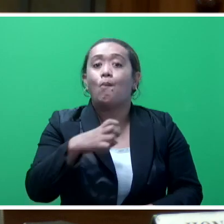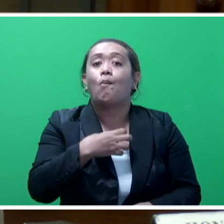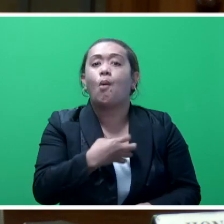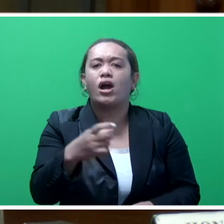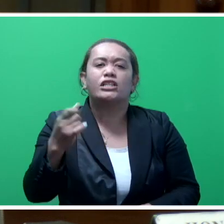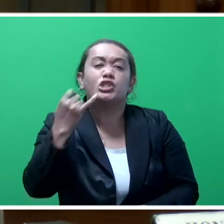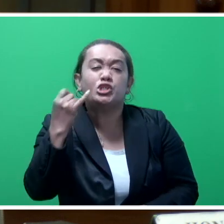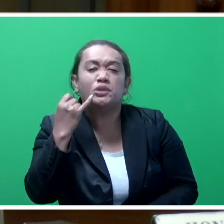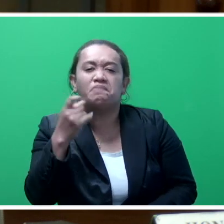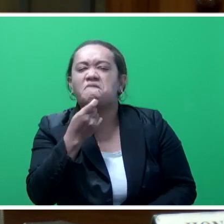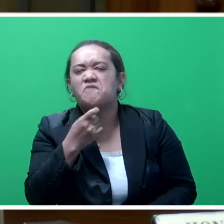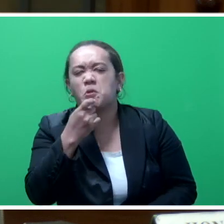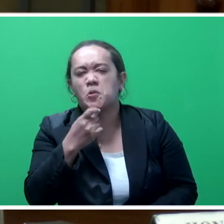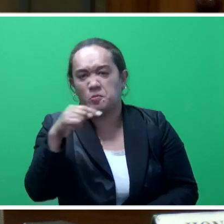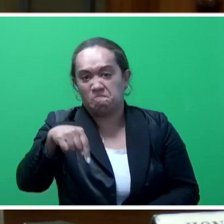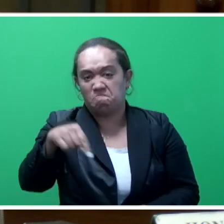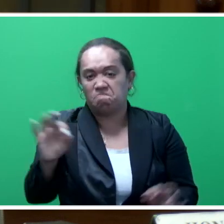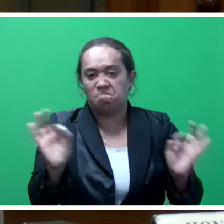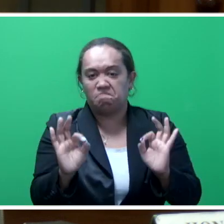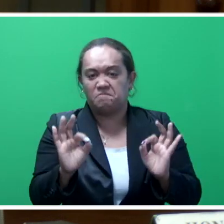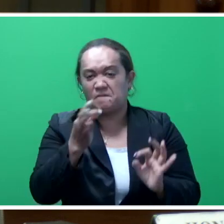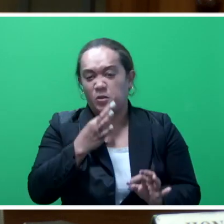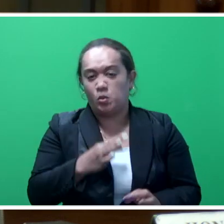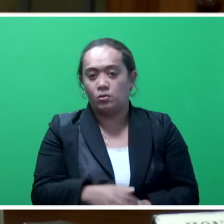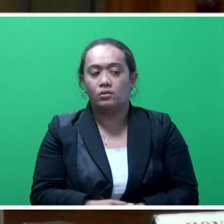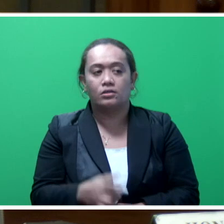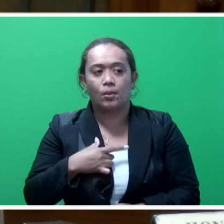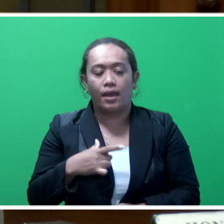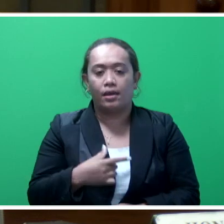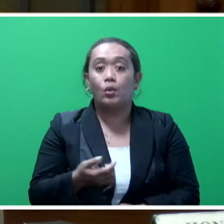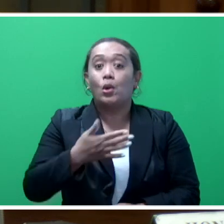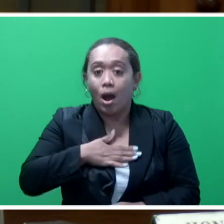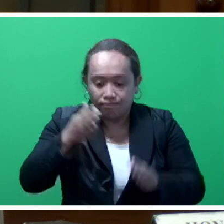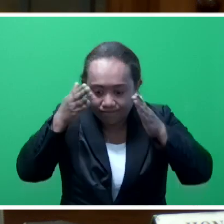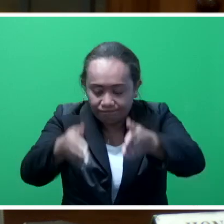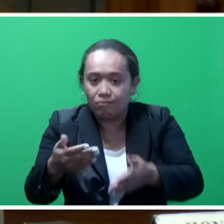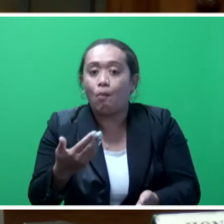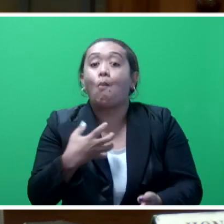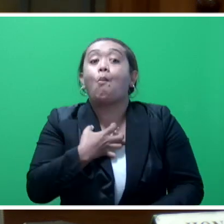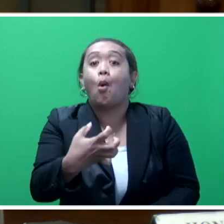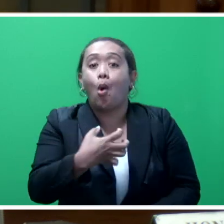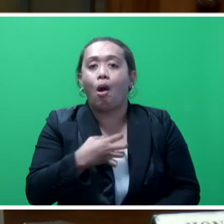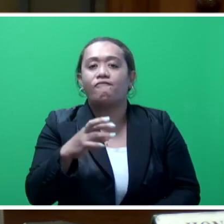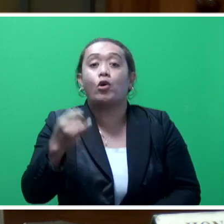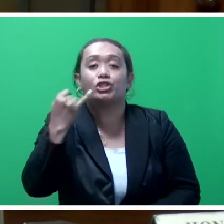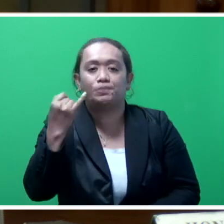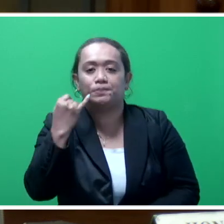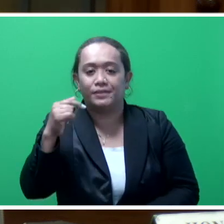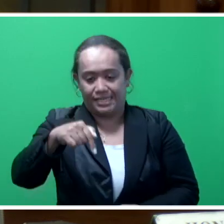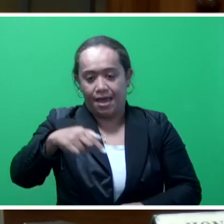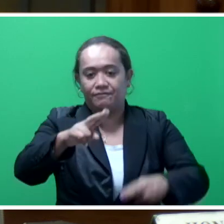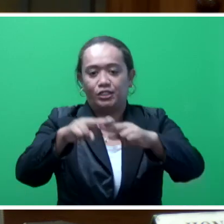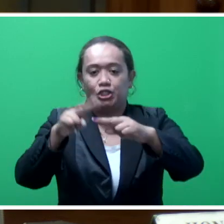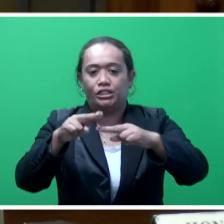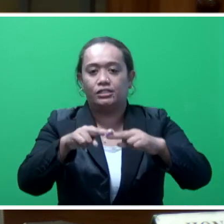we note that while we are doing everything to expand sheep production and the number of farms in Fiji,